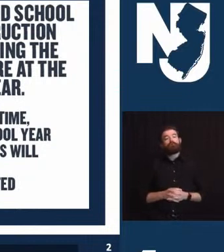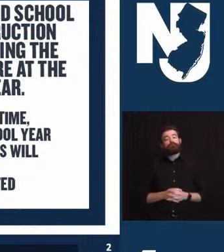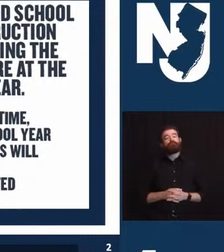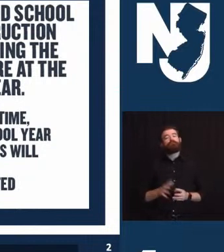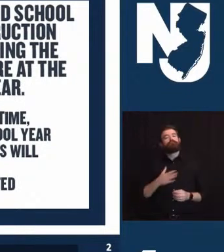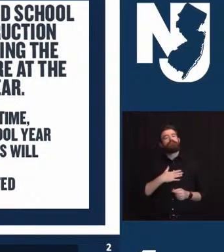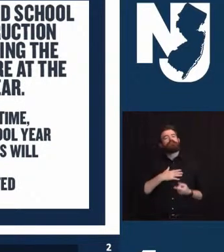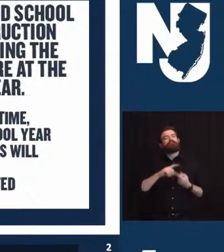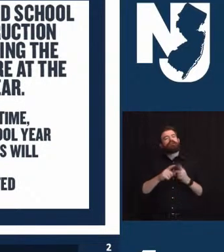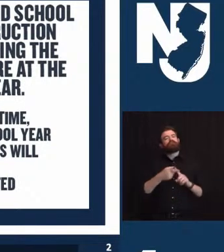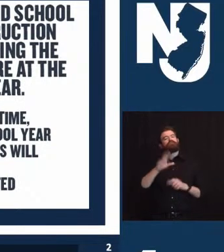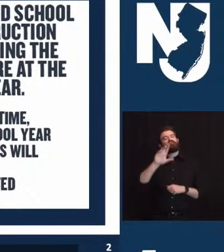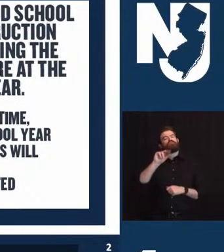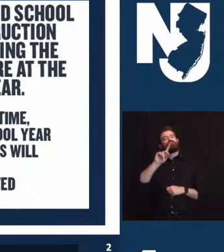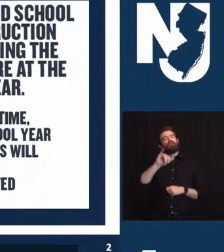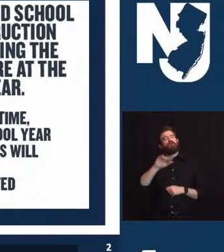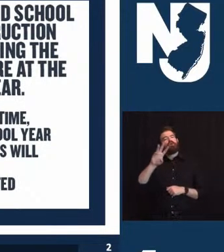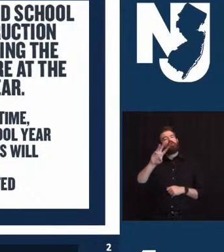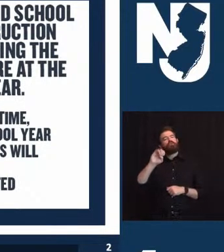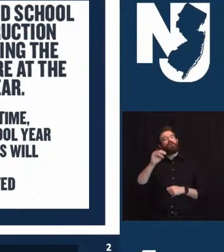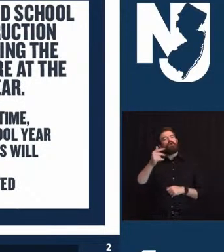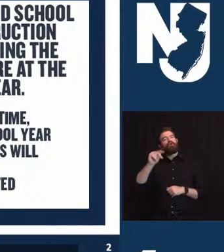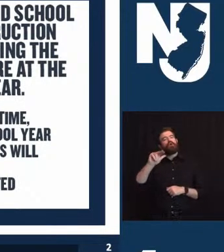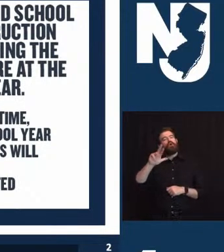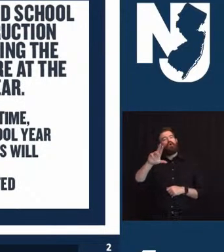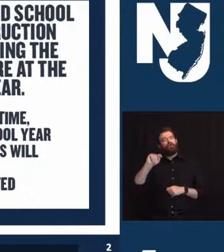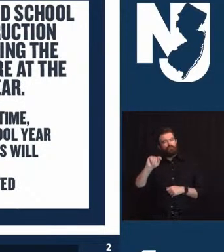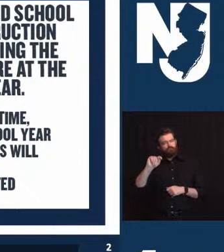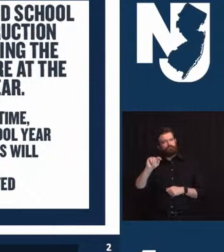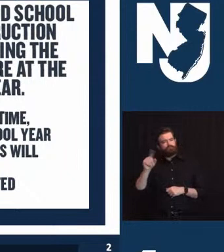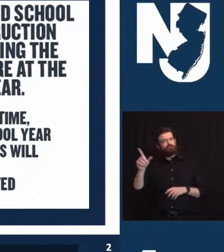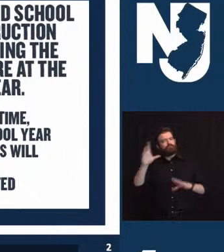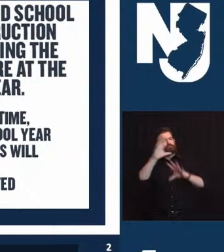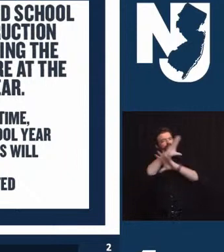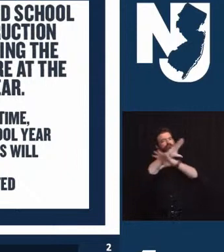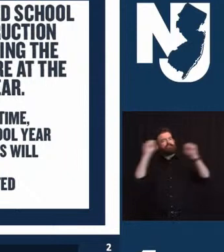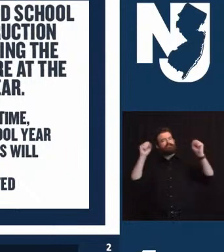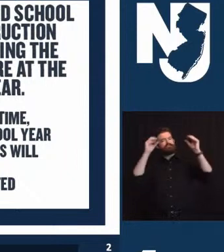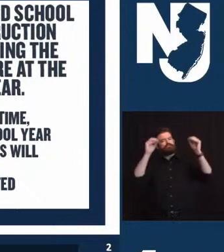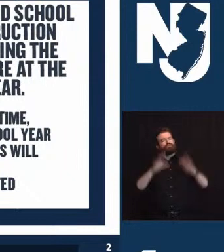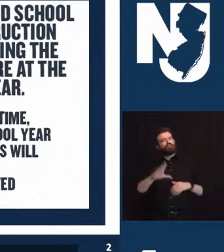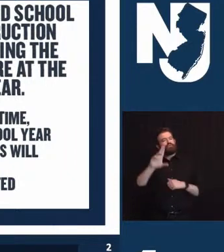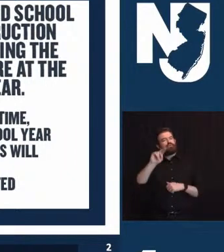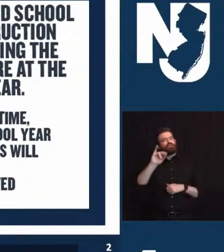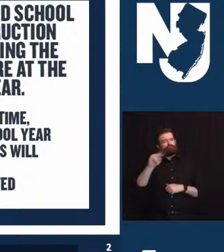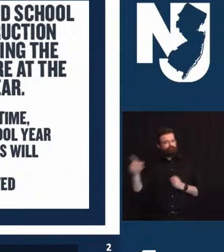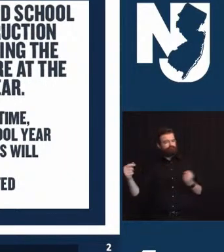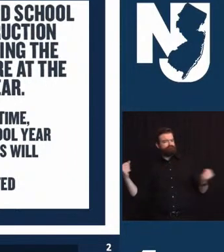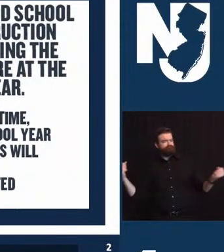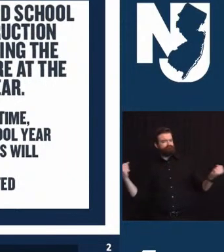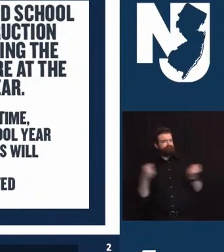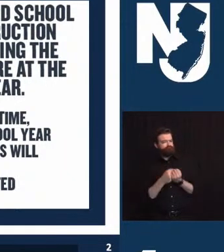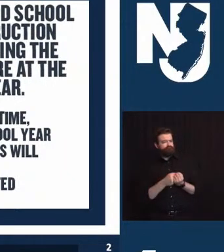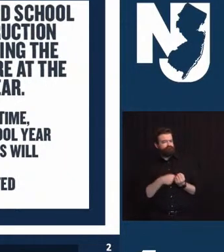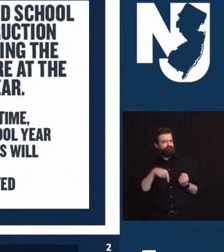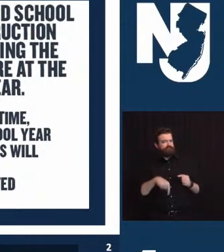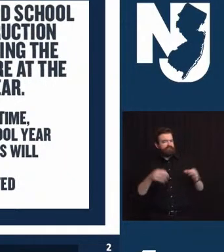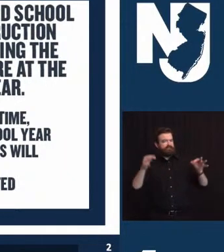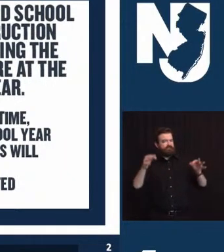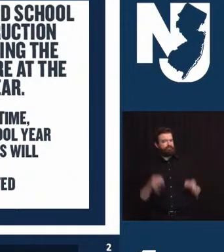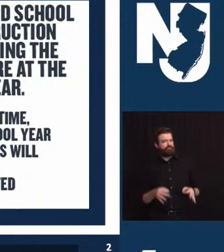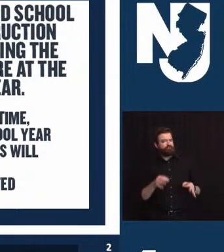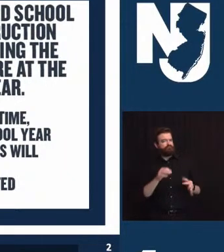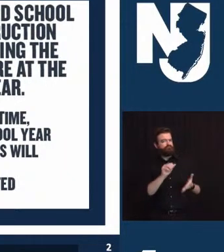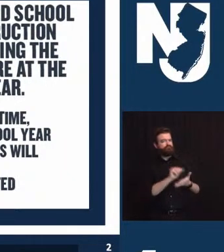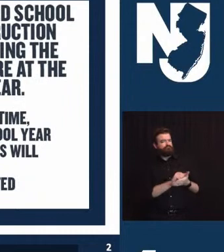weekend said her union was, and I quote her, all in. She also said, and I quote Randy, the United States will not be fully back until we